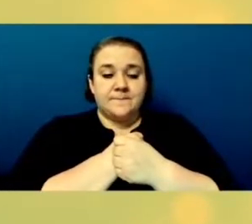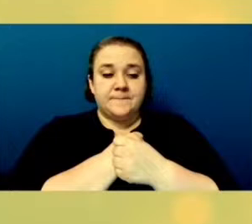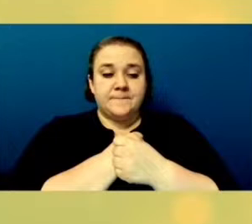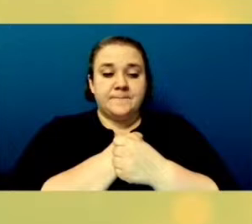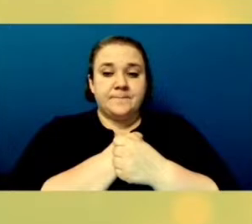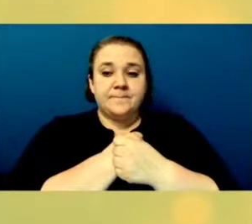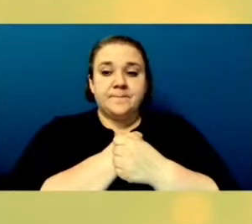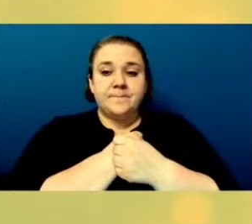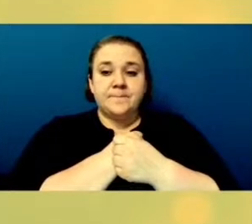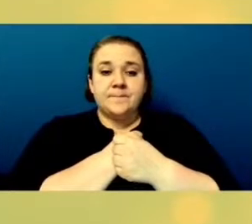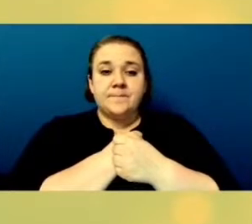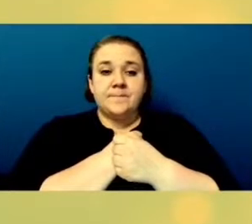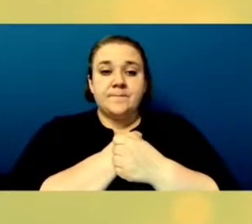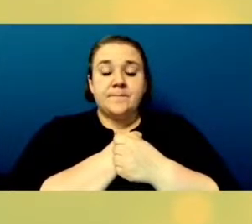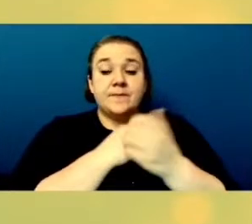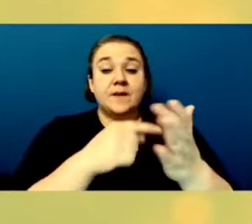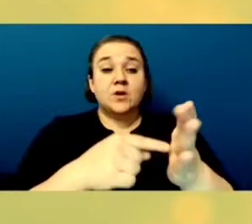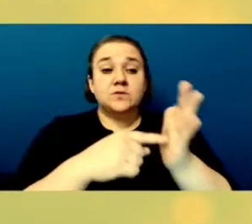let it show.